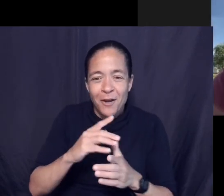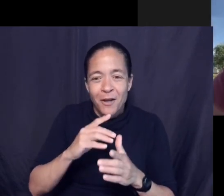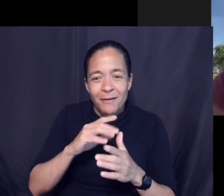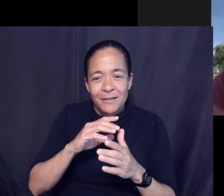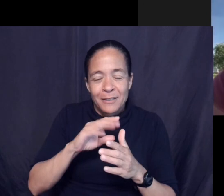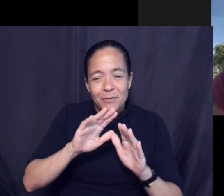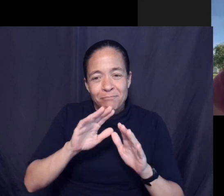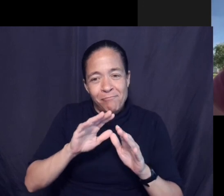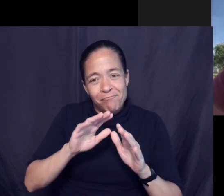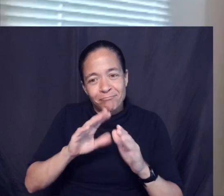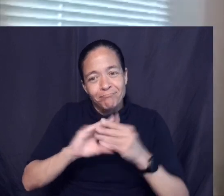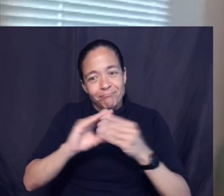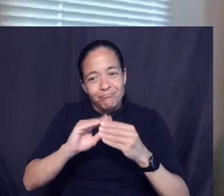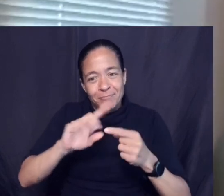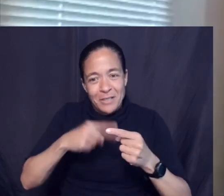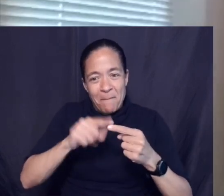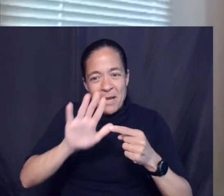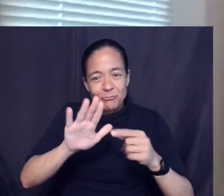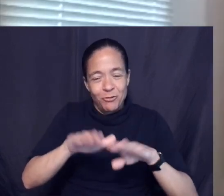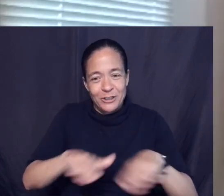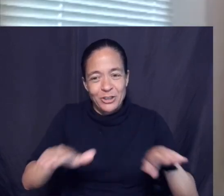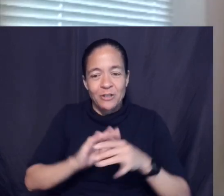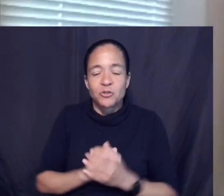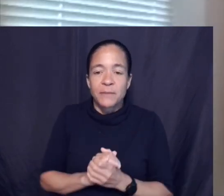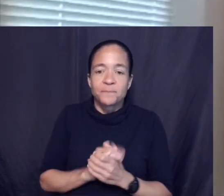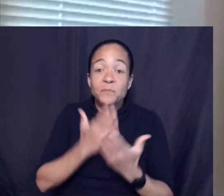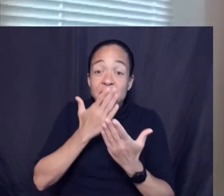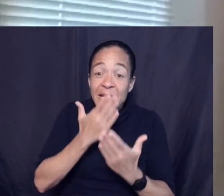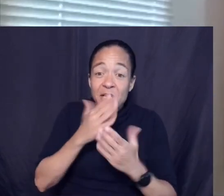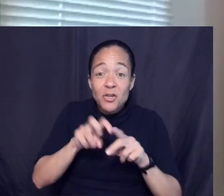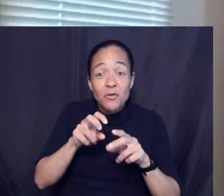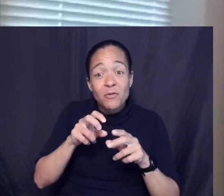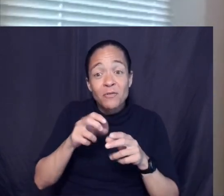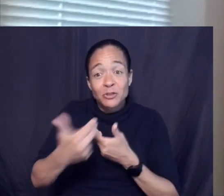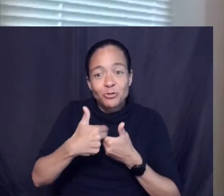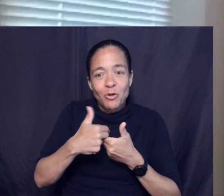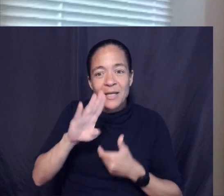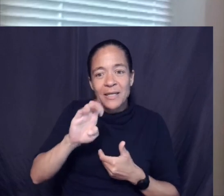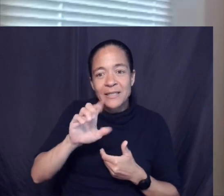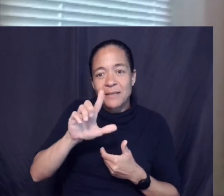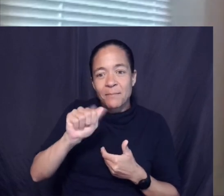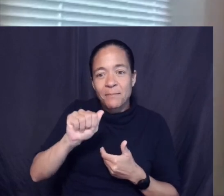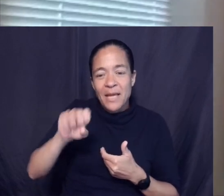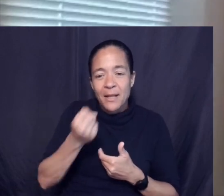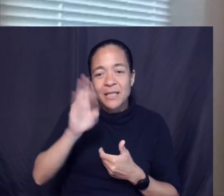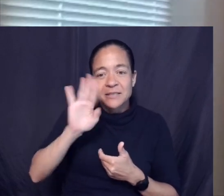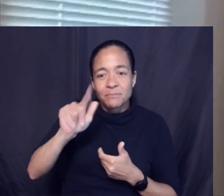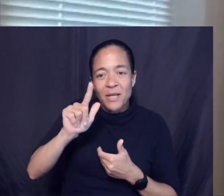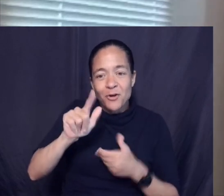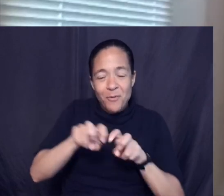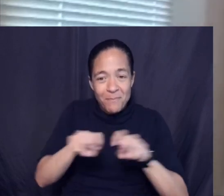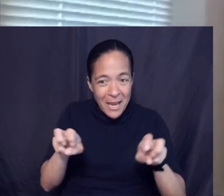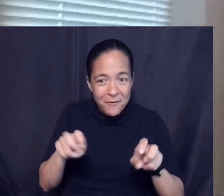your kiddos. Well, thank you all for joining our parent panel, our Bella's Bill parent panel. And